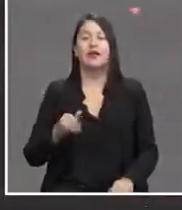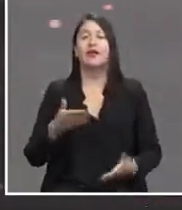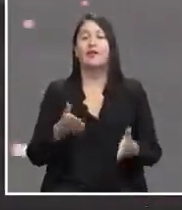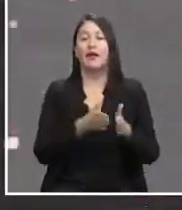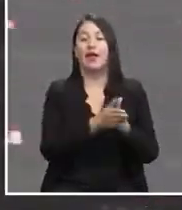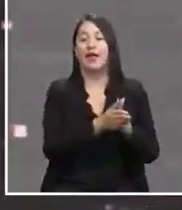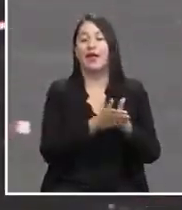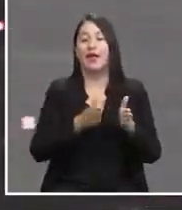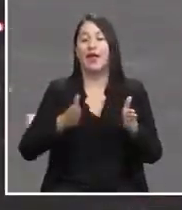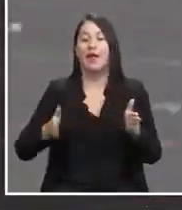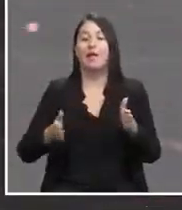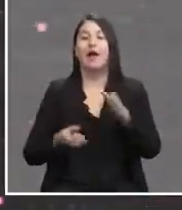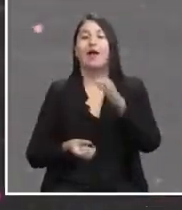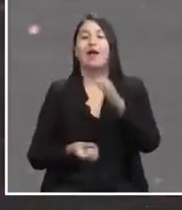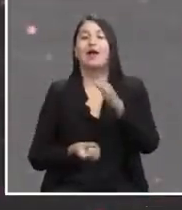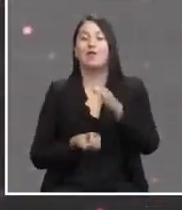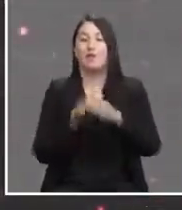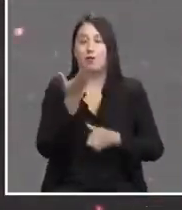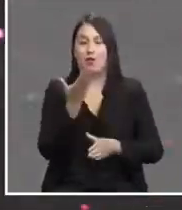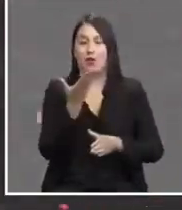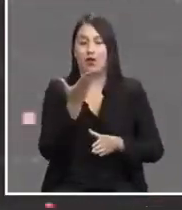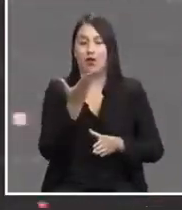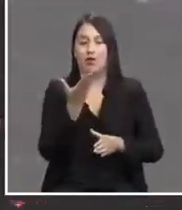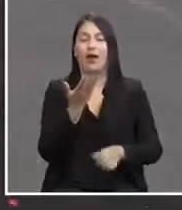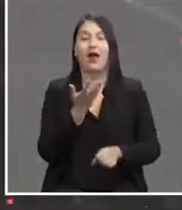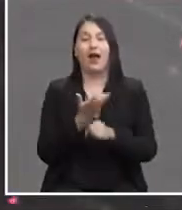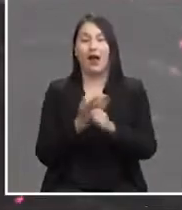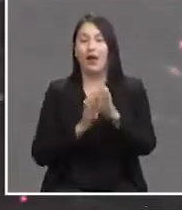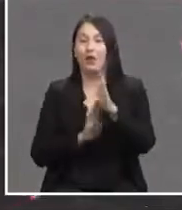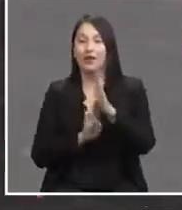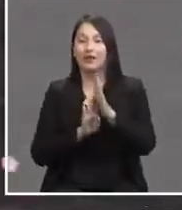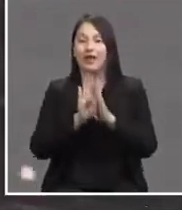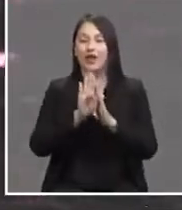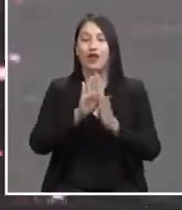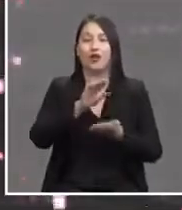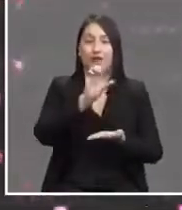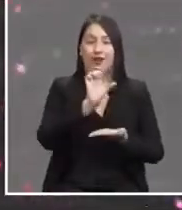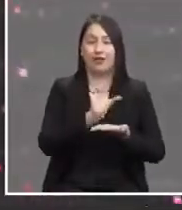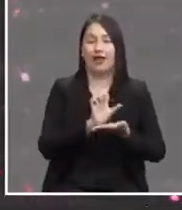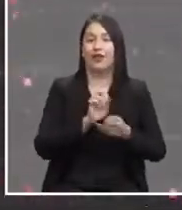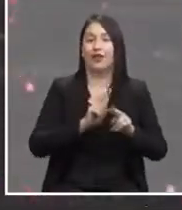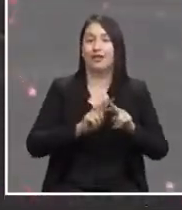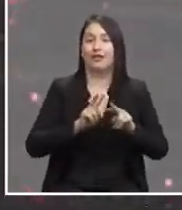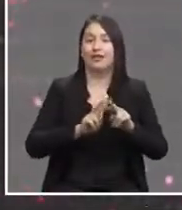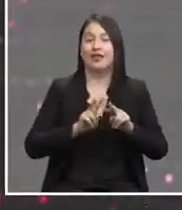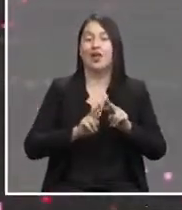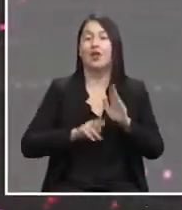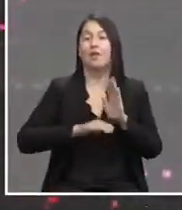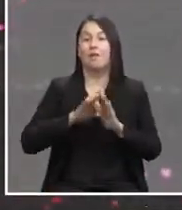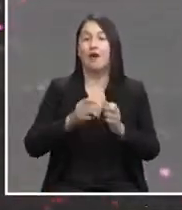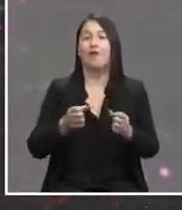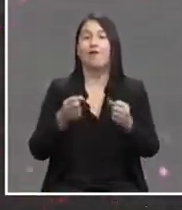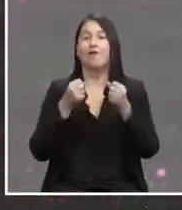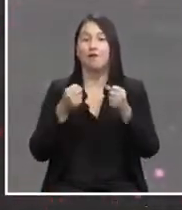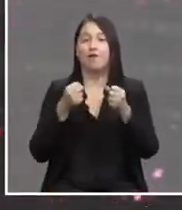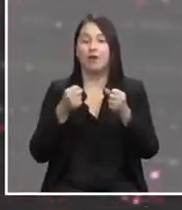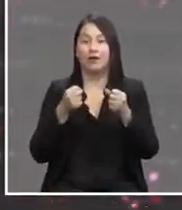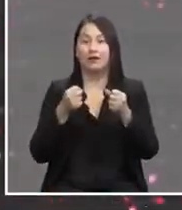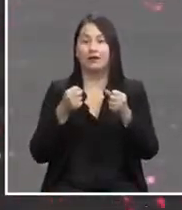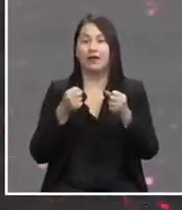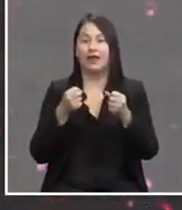of states that became stronger, and armies and forces who